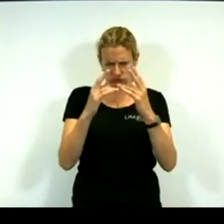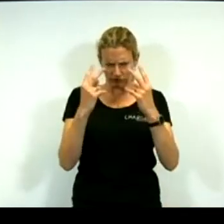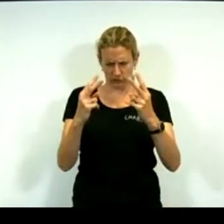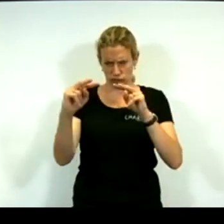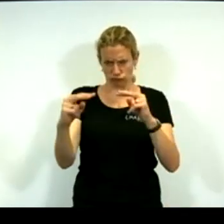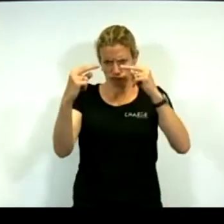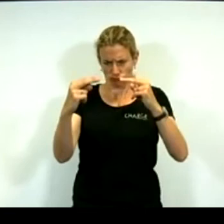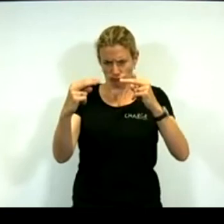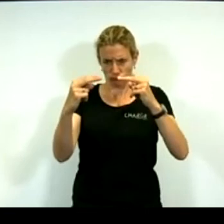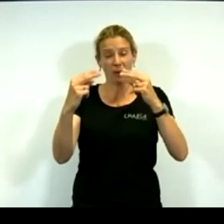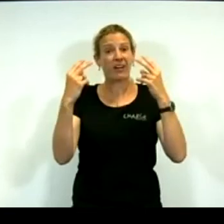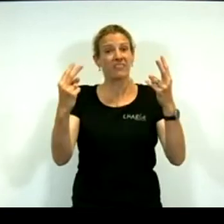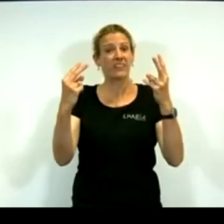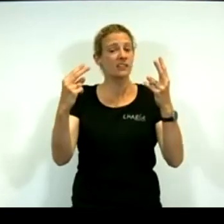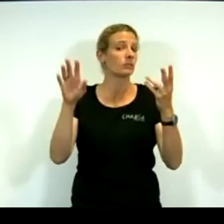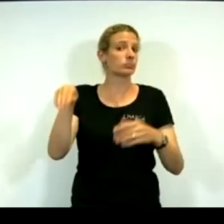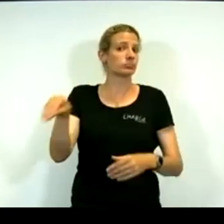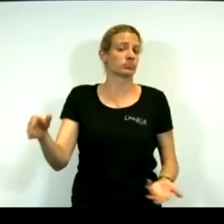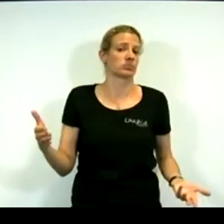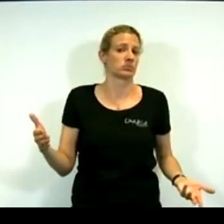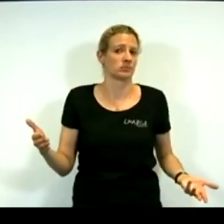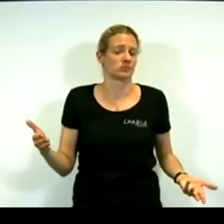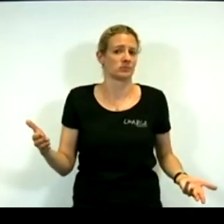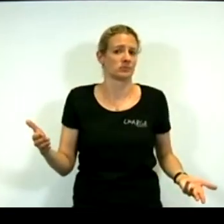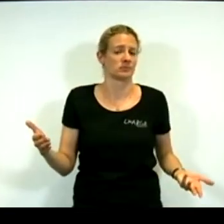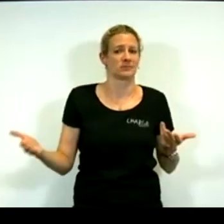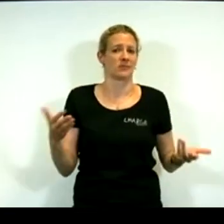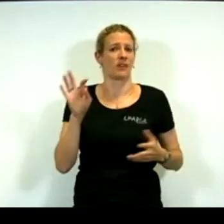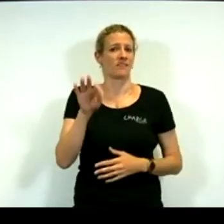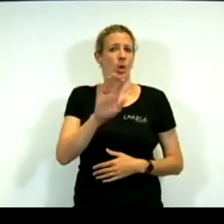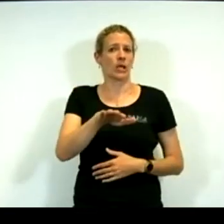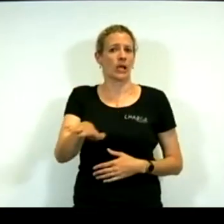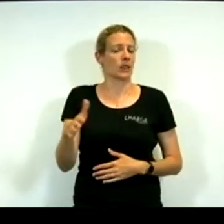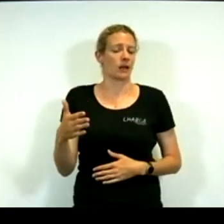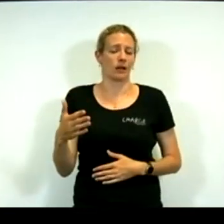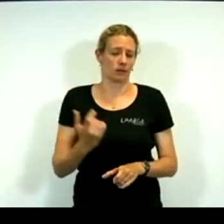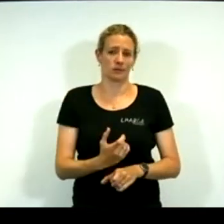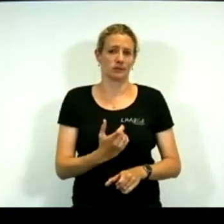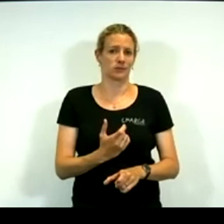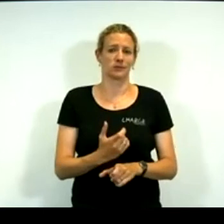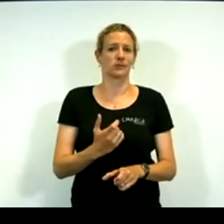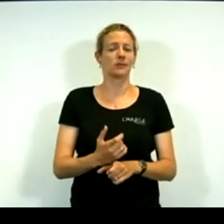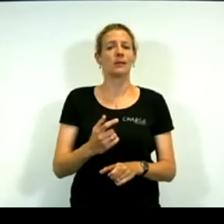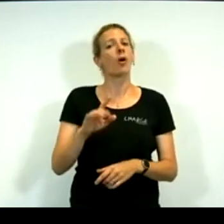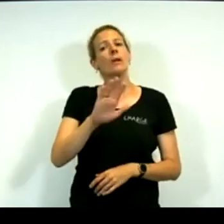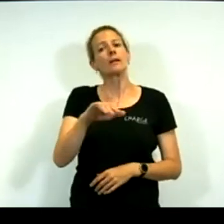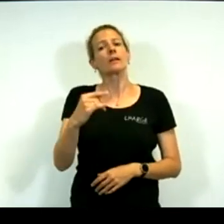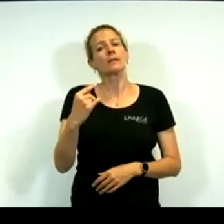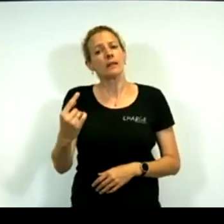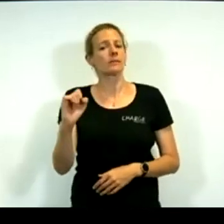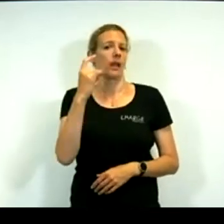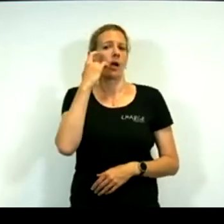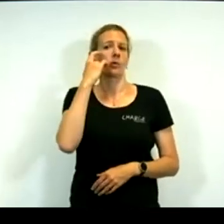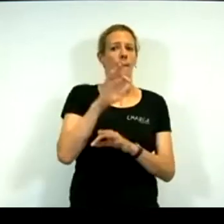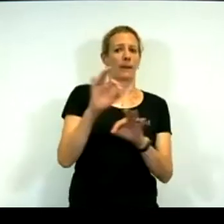stuff. And we're not honoring children to explore and find what works best for them. That girl was